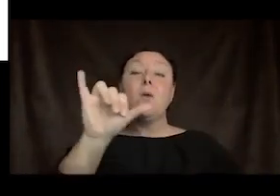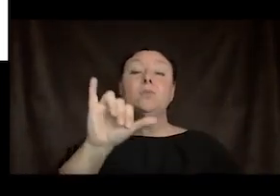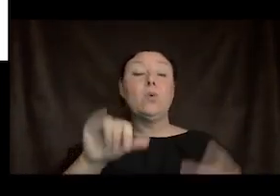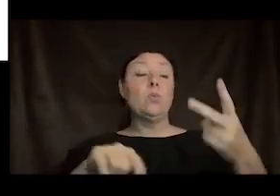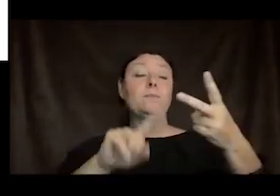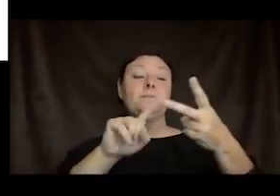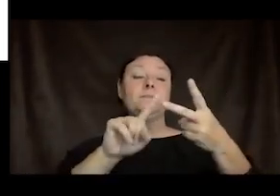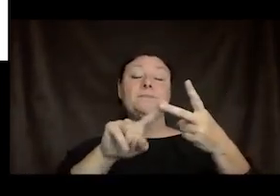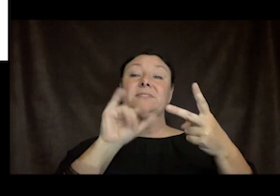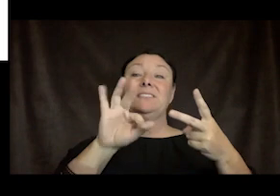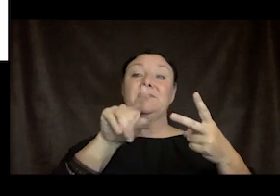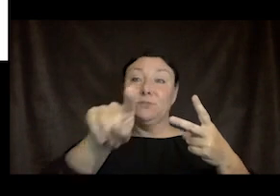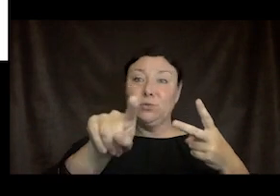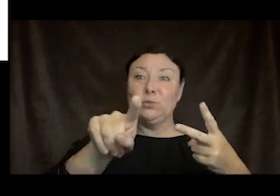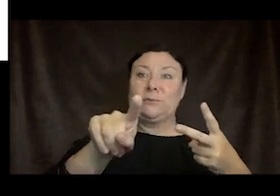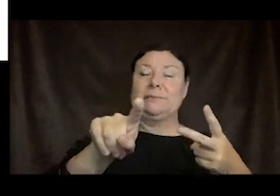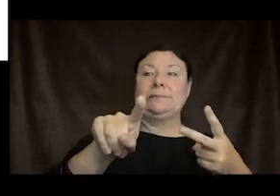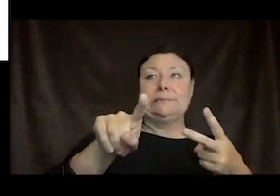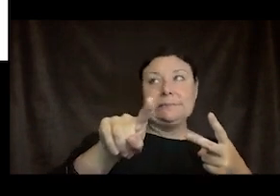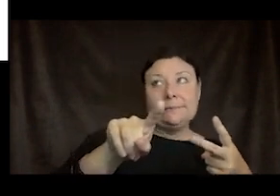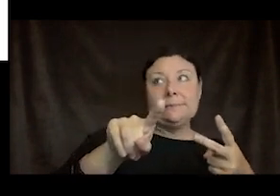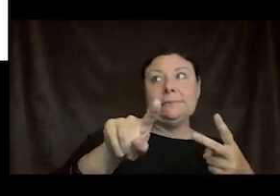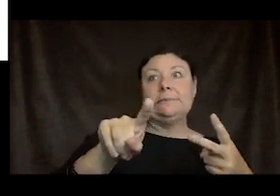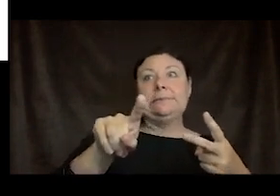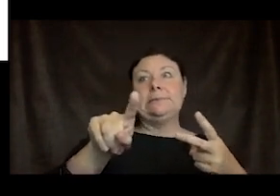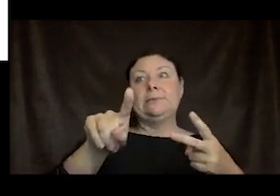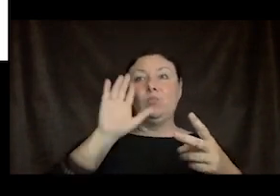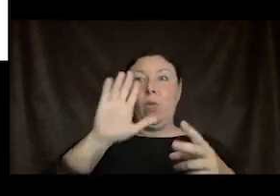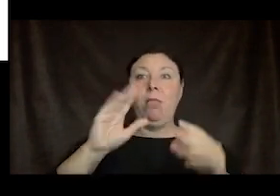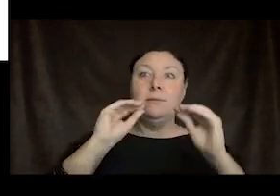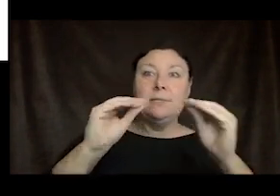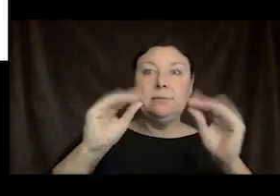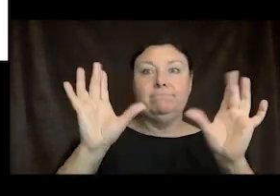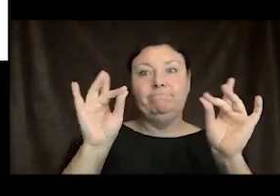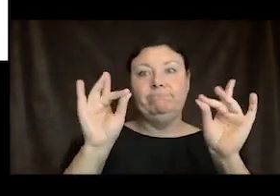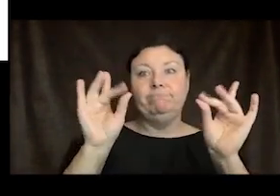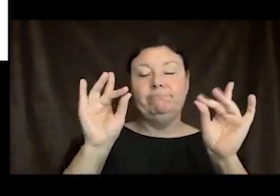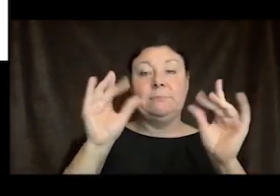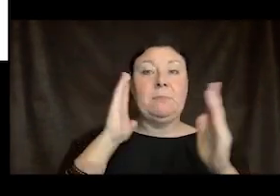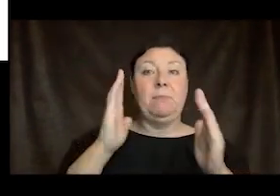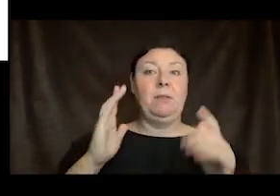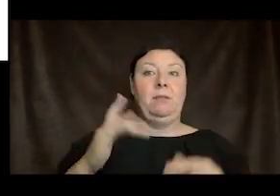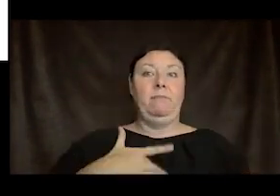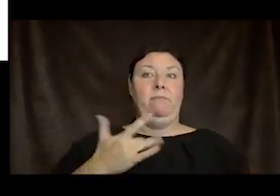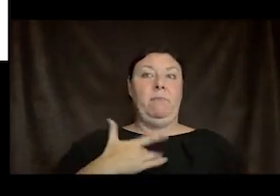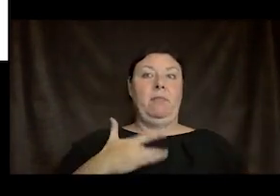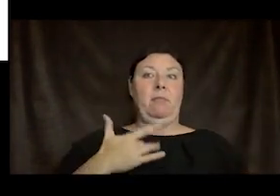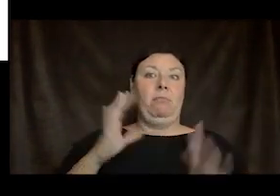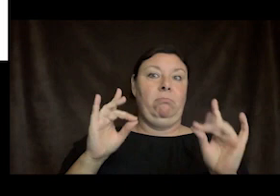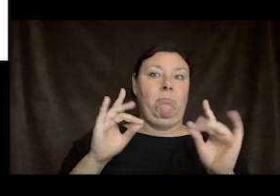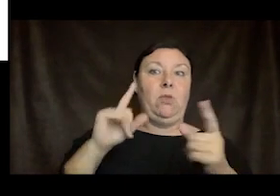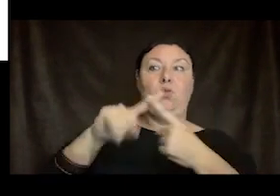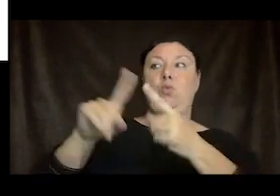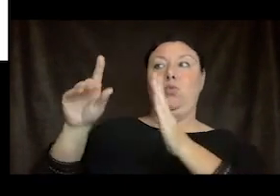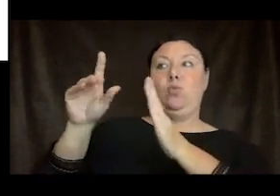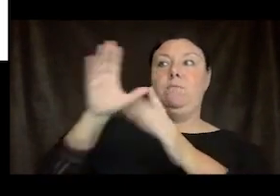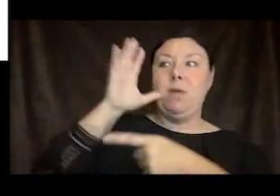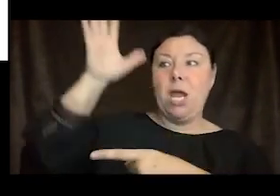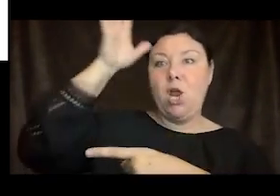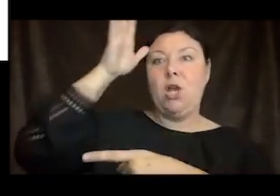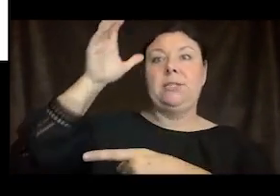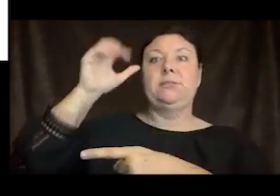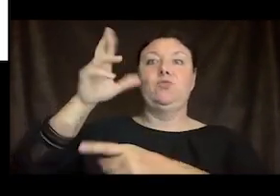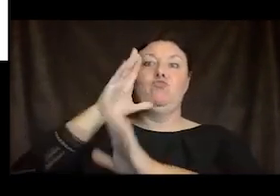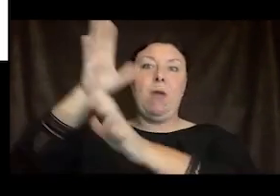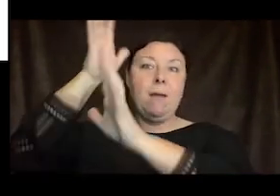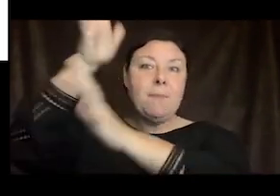using something that could be controversial to parents or caregivers, or something that may be controversial and cause high tension and some